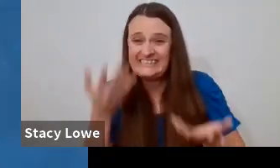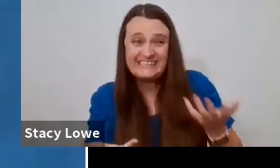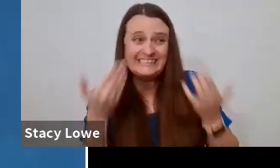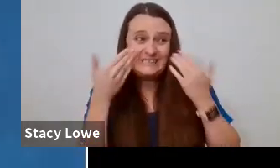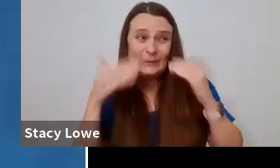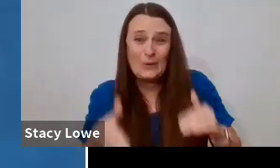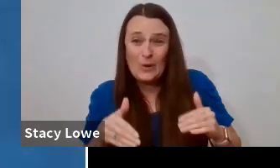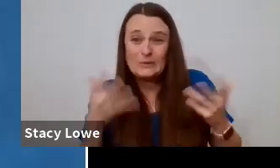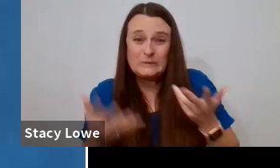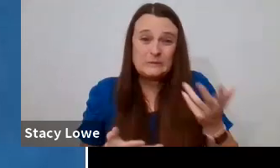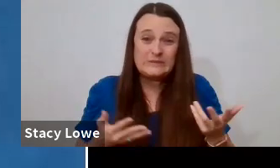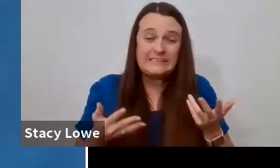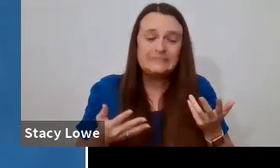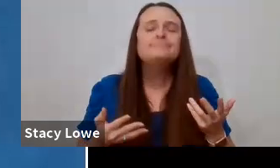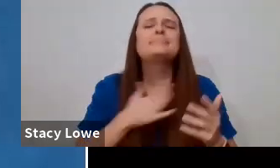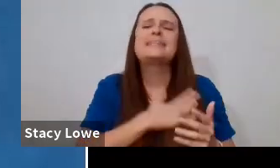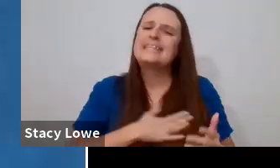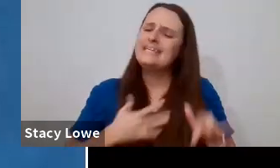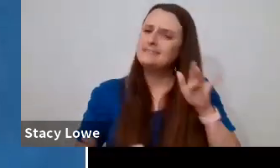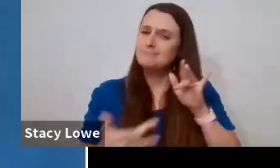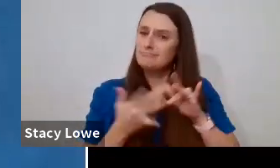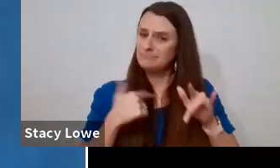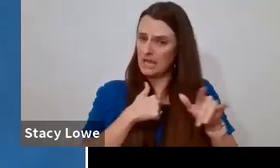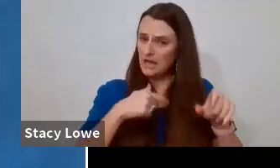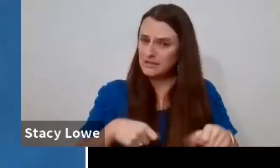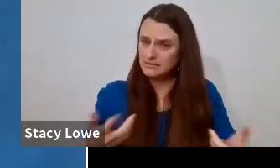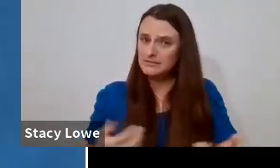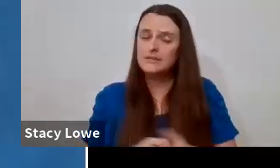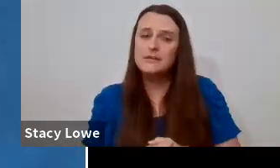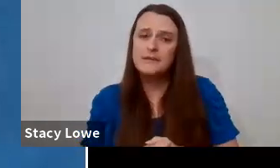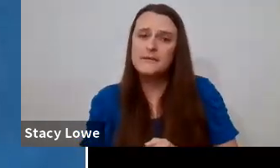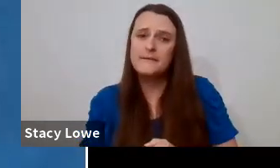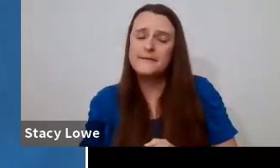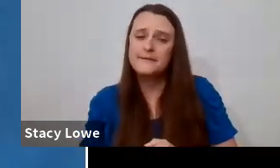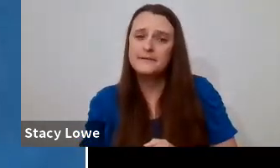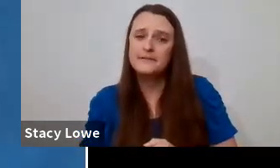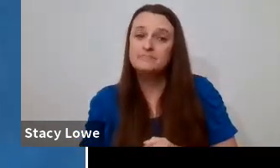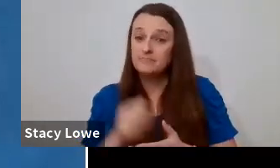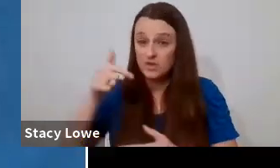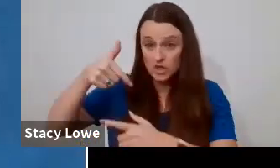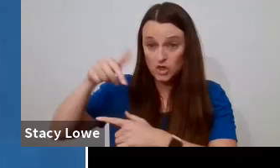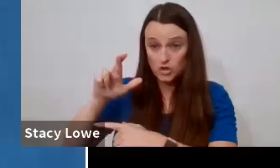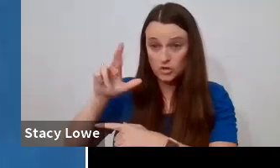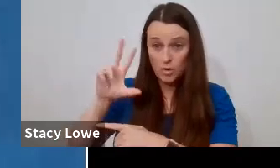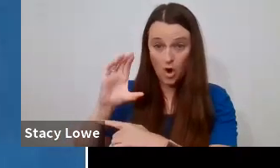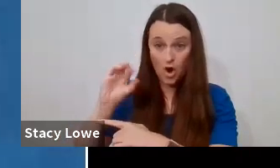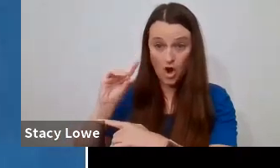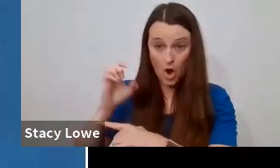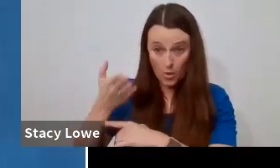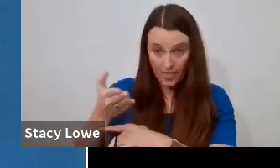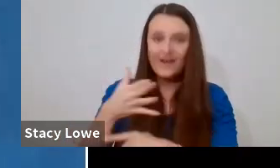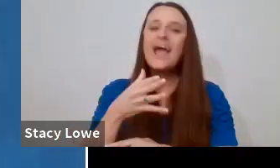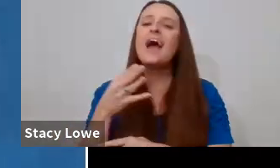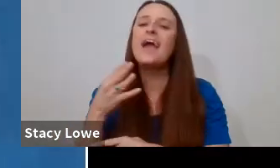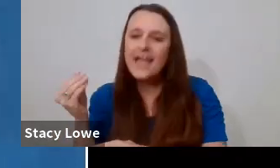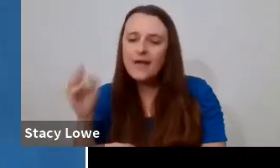Please feel free to reach out to us. Here we have a QR code and our website where you